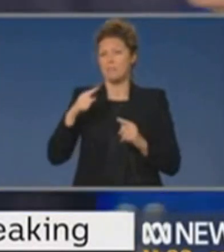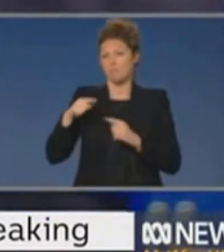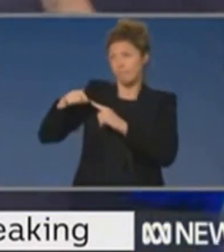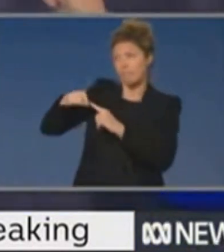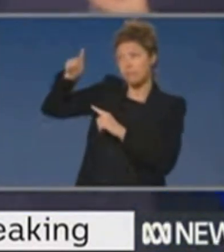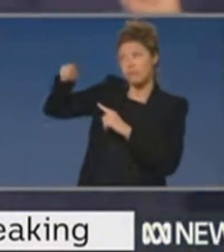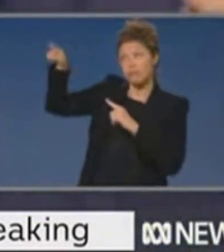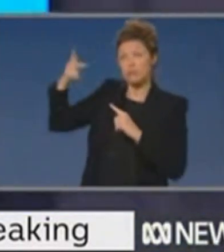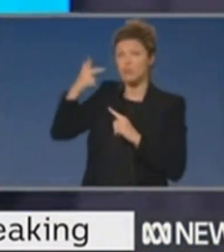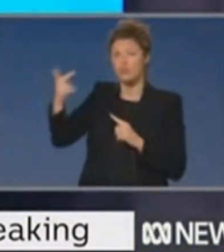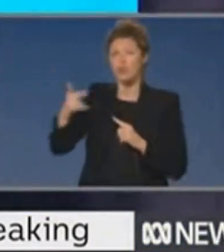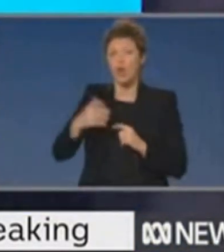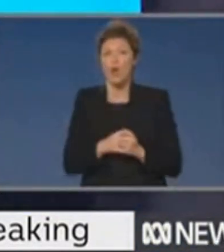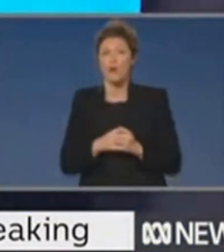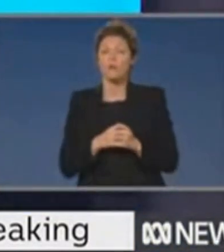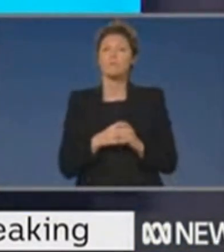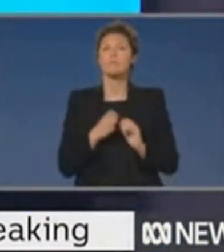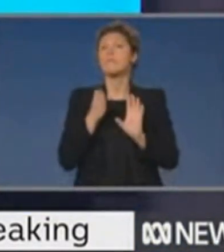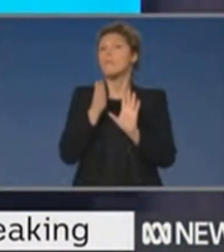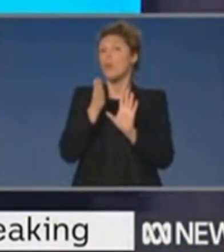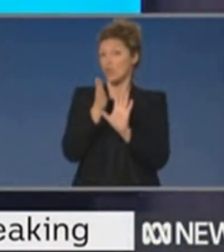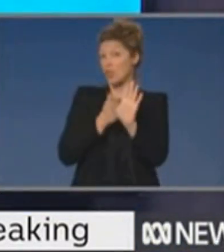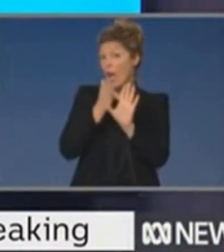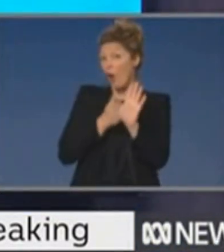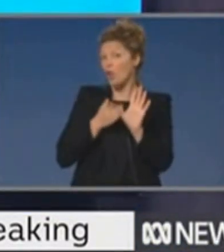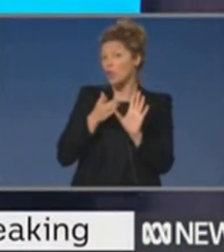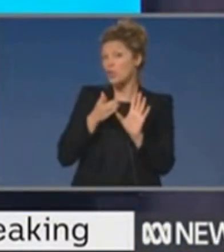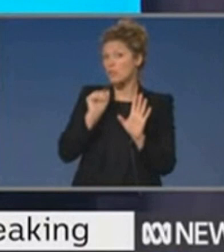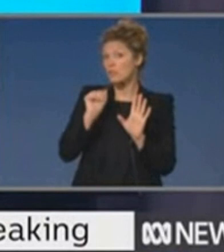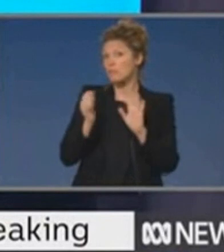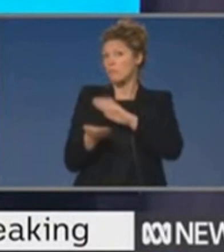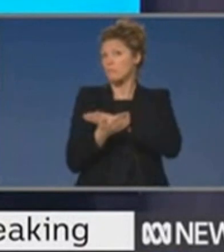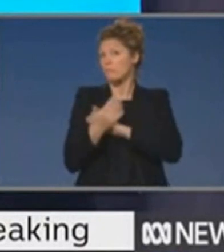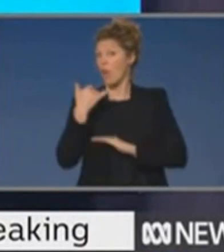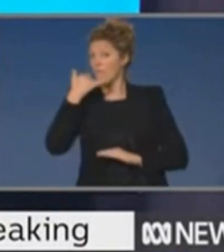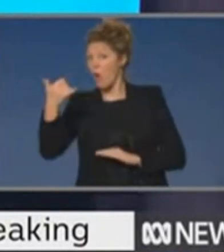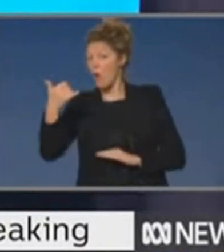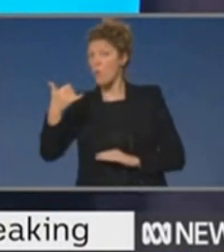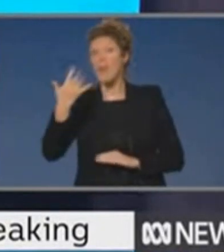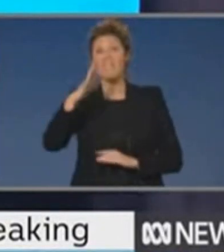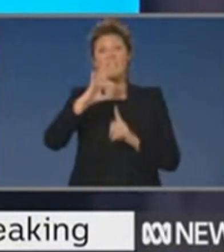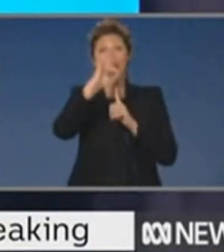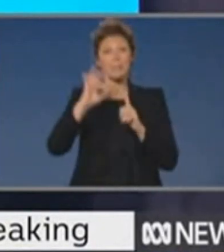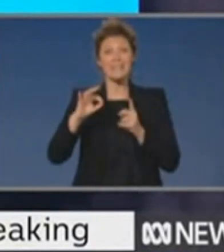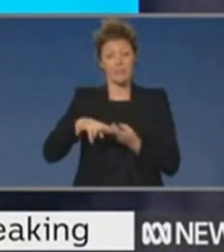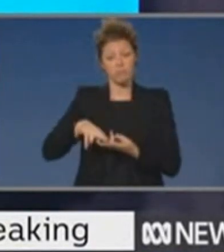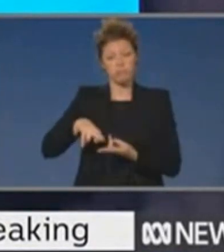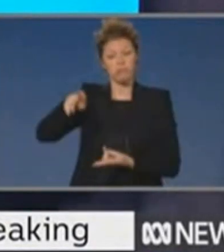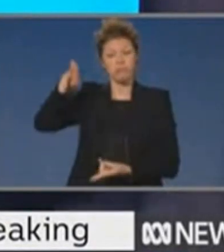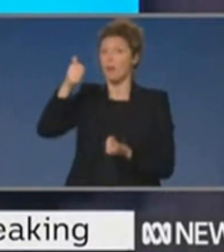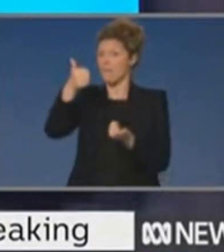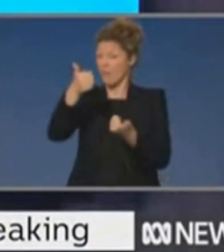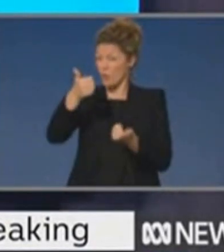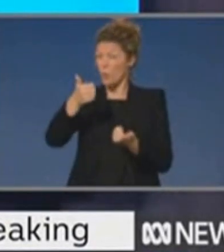increased percentage use of psychologists using telehealth. It is now over the 50% mark. It is working. But what